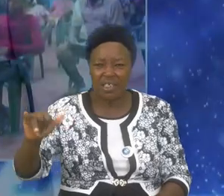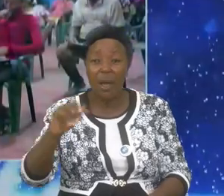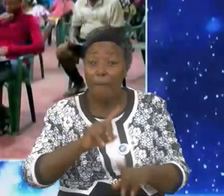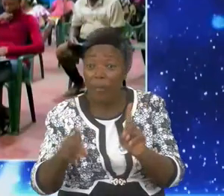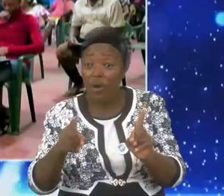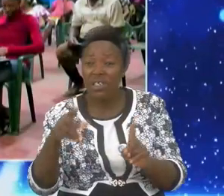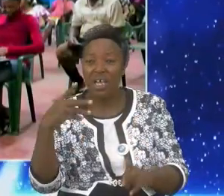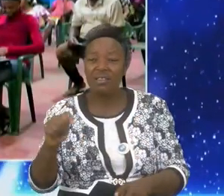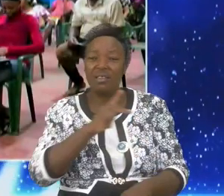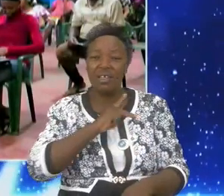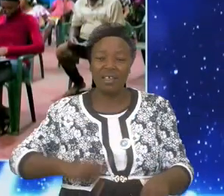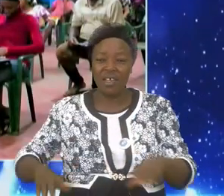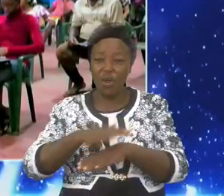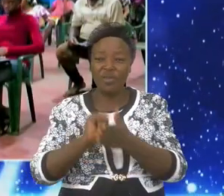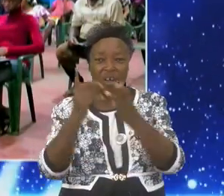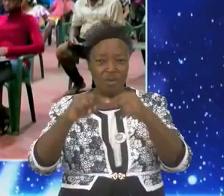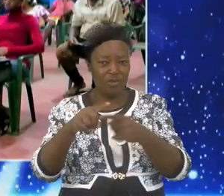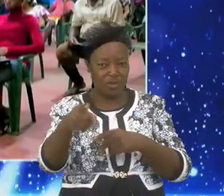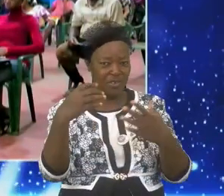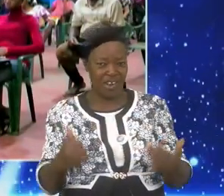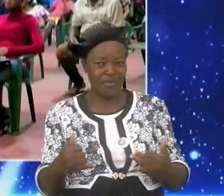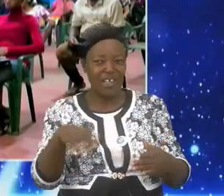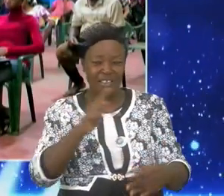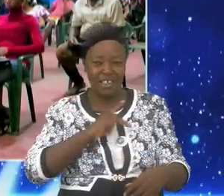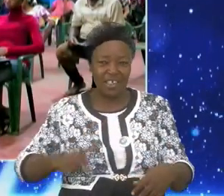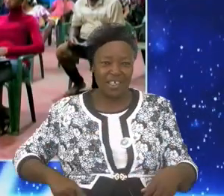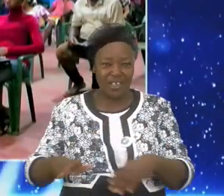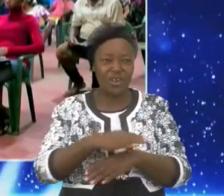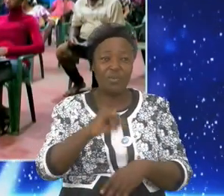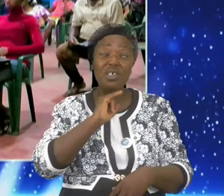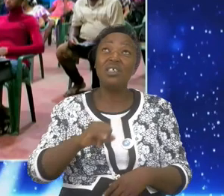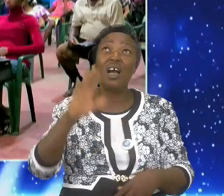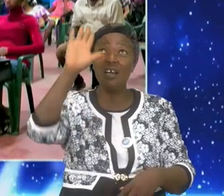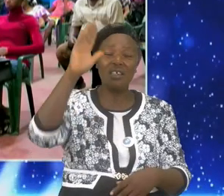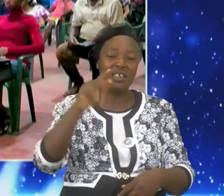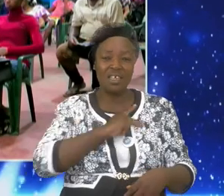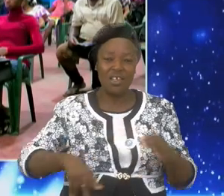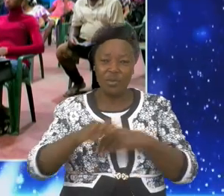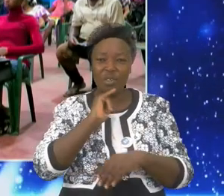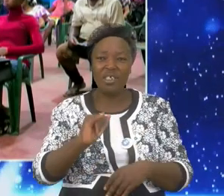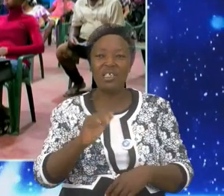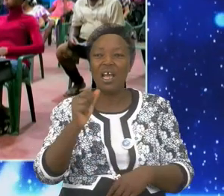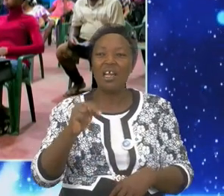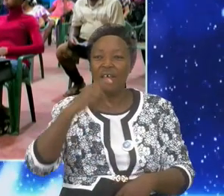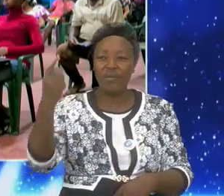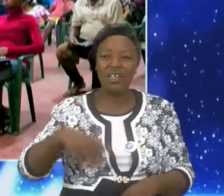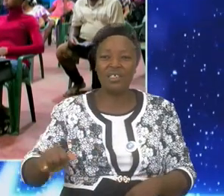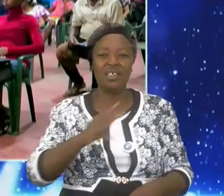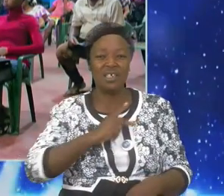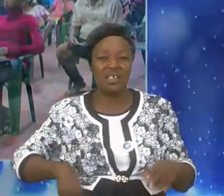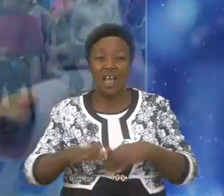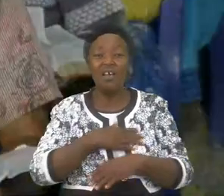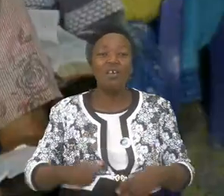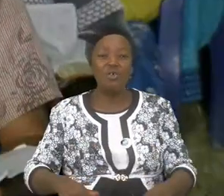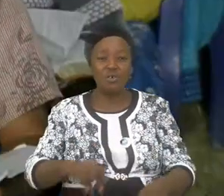an everlasting kingdom, and thy dominion endureth throughout all